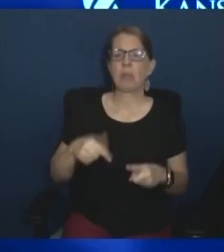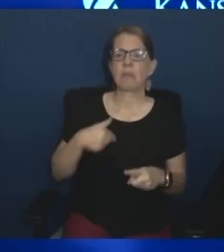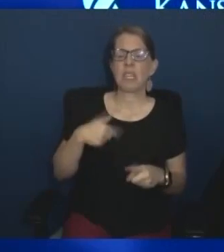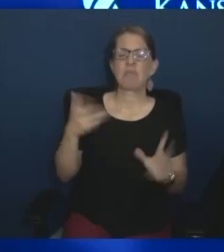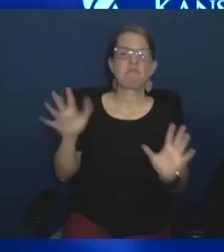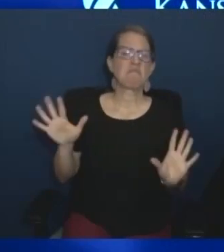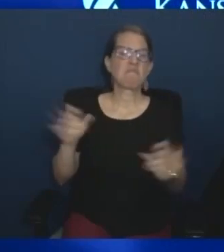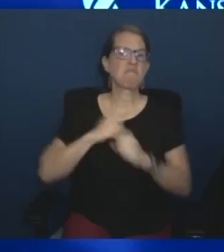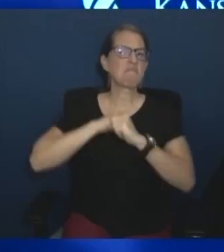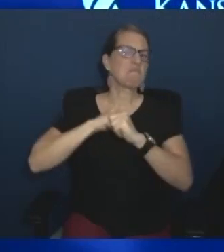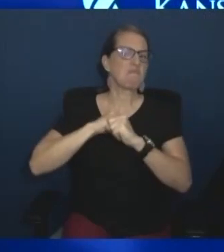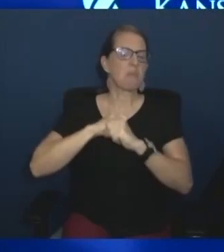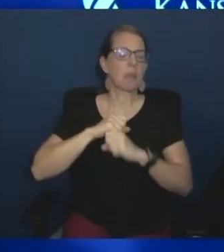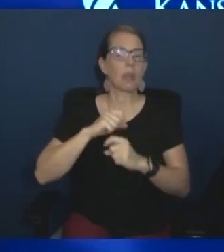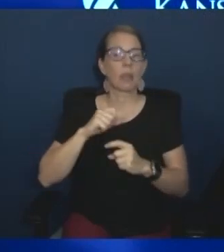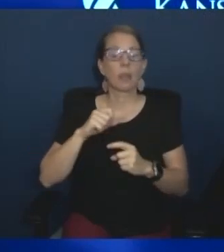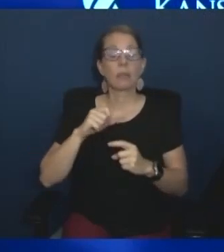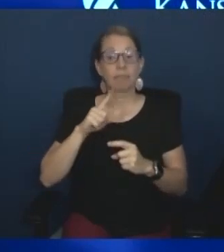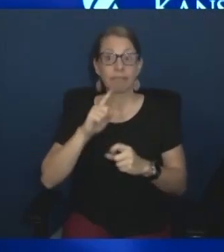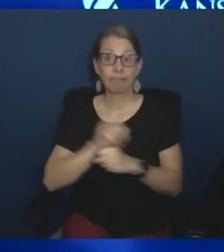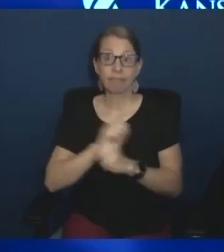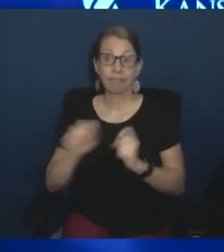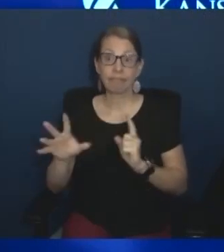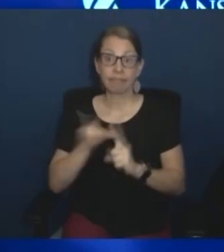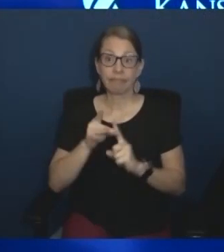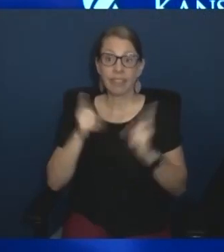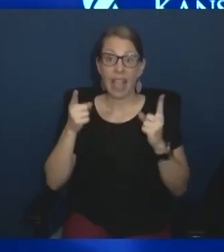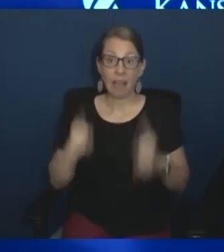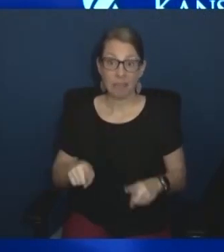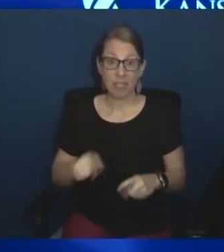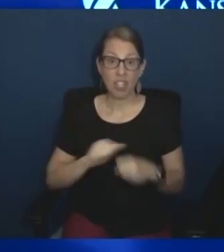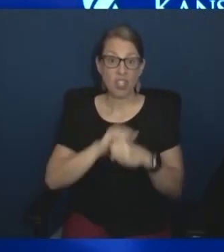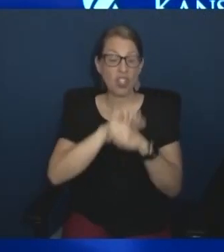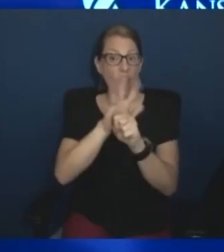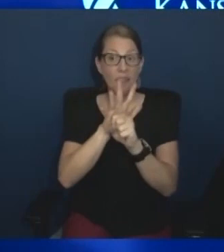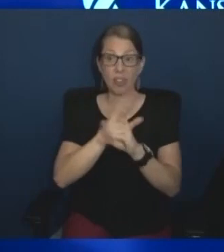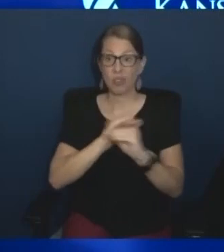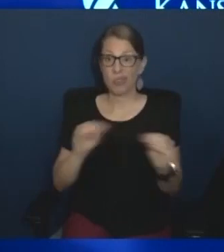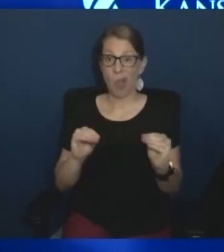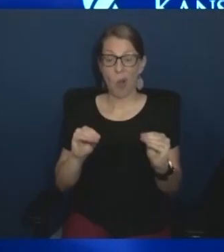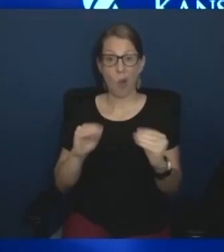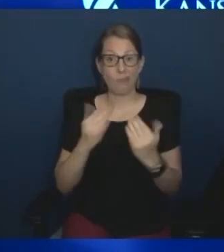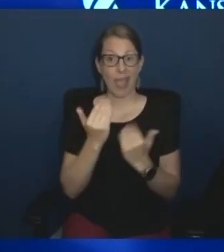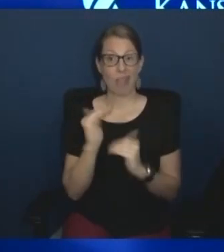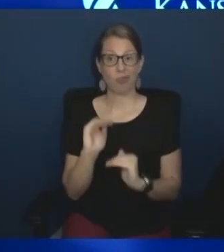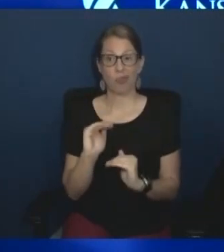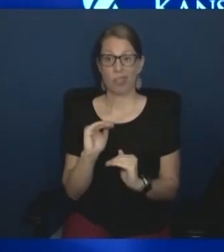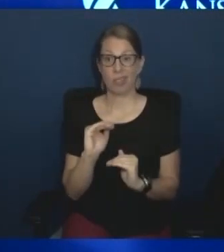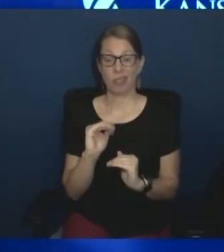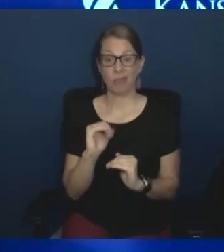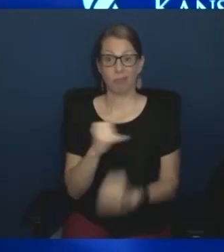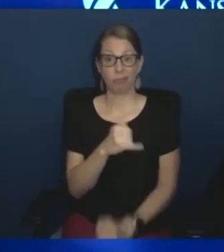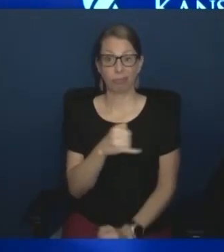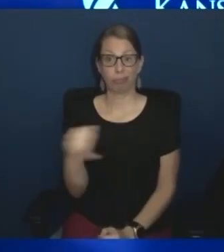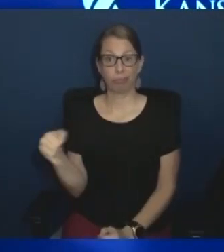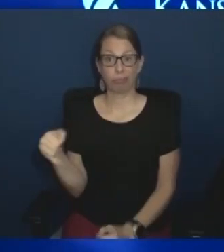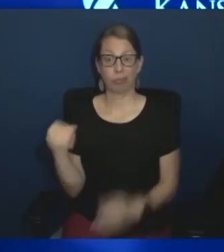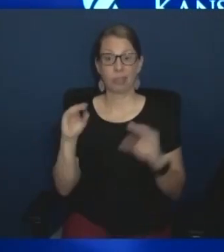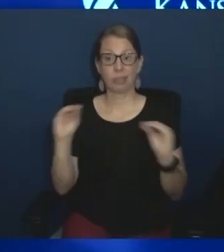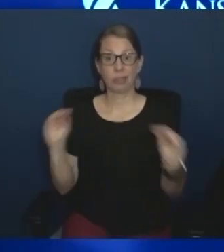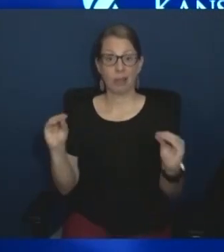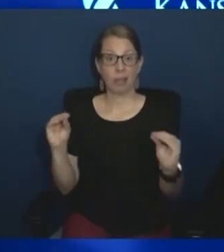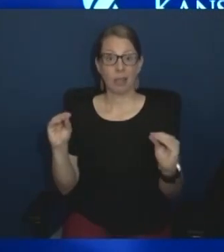until it does happen to them. And COVID has no boundaries, and we don't know why some people react the way that they